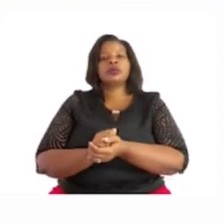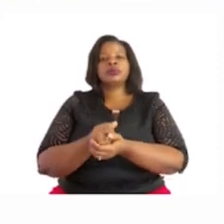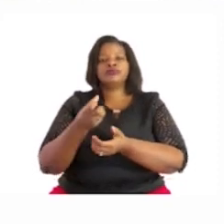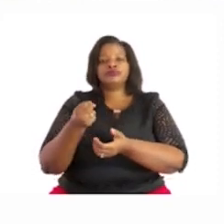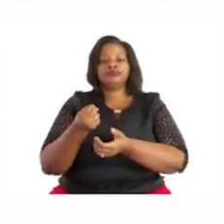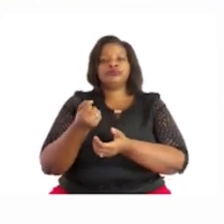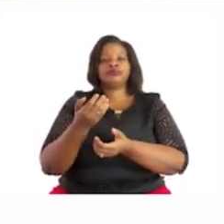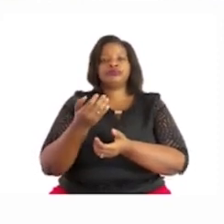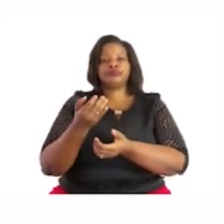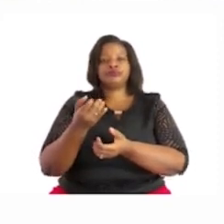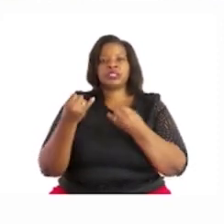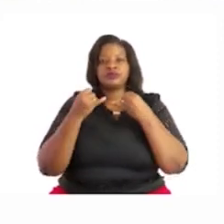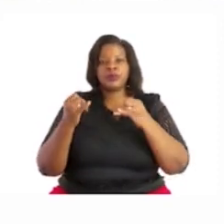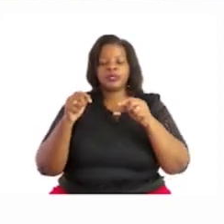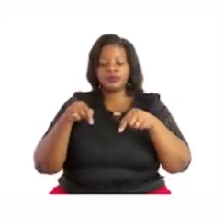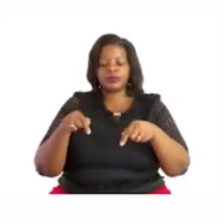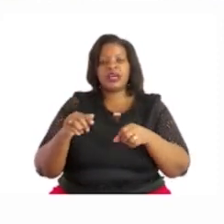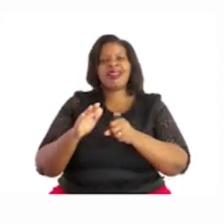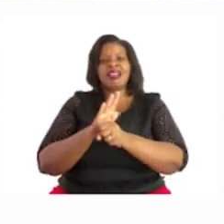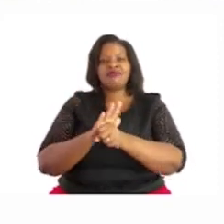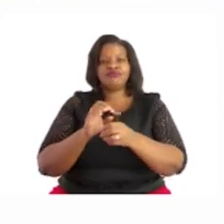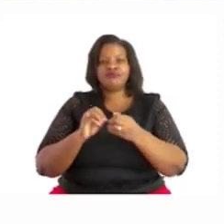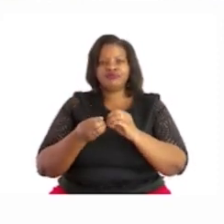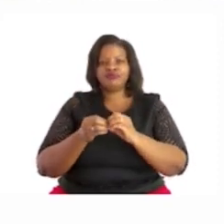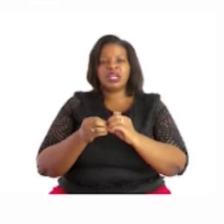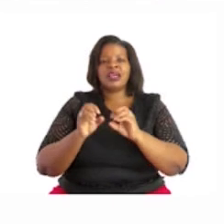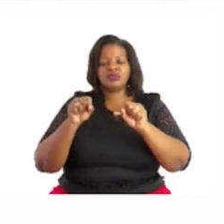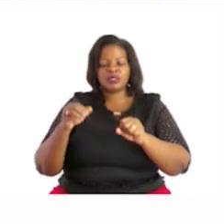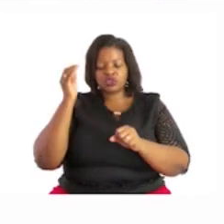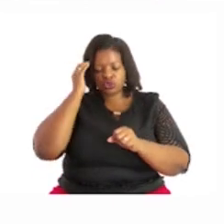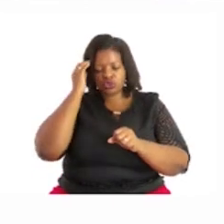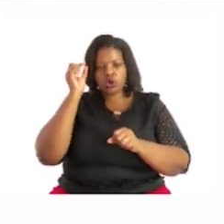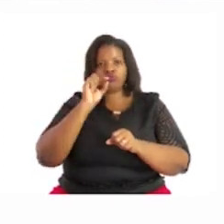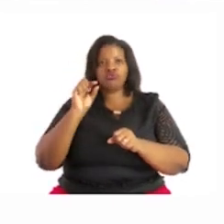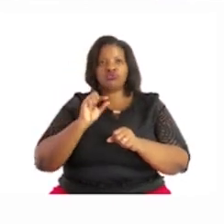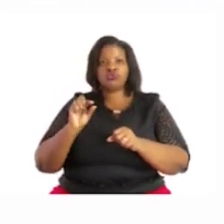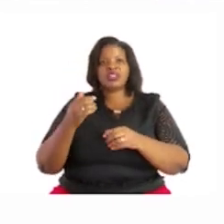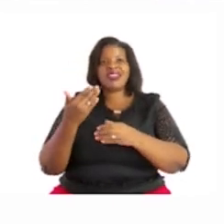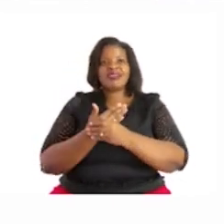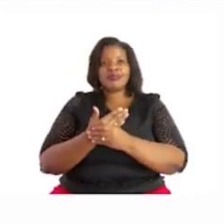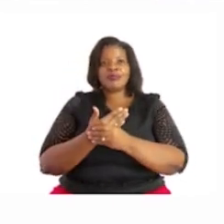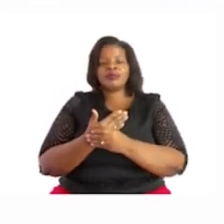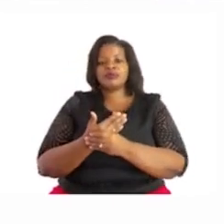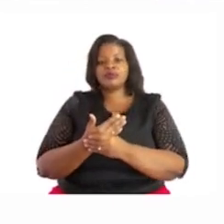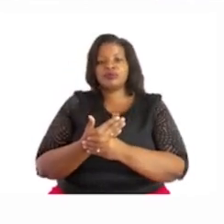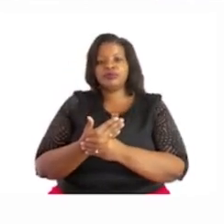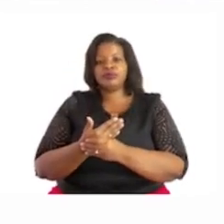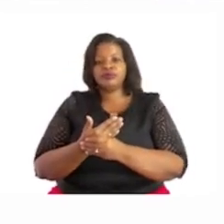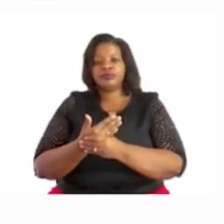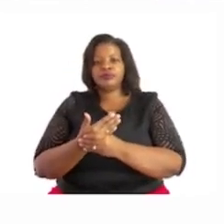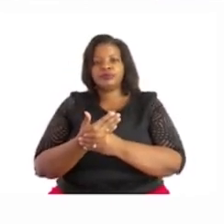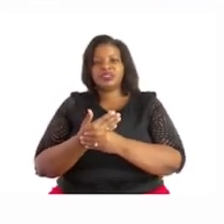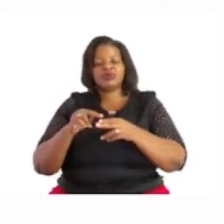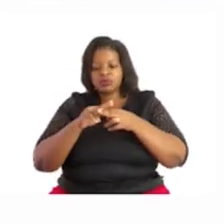We start with whole numbers, and then we also need to know the terminologies that we are mostly going to use in this lesson.